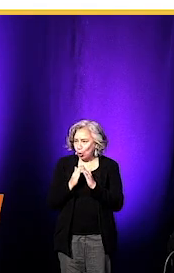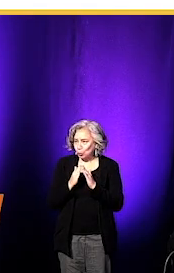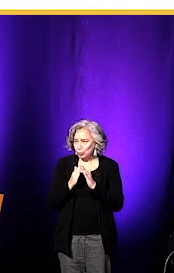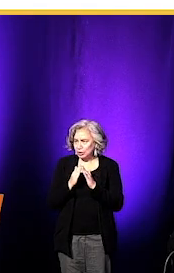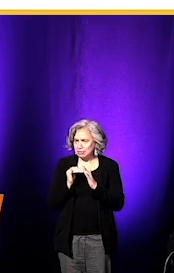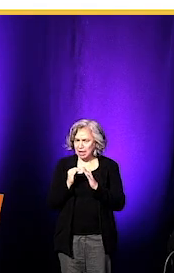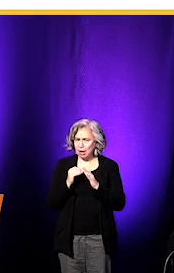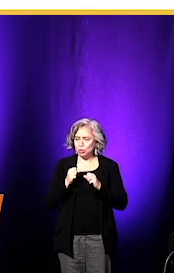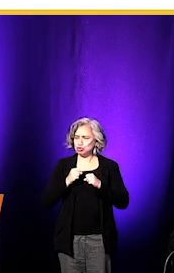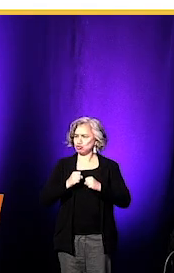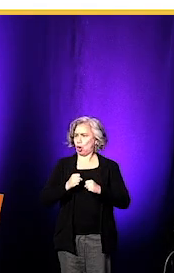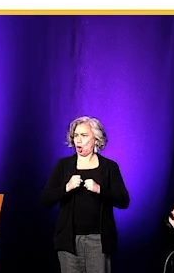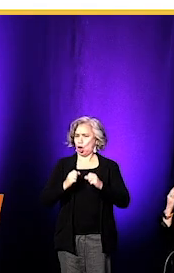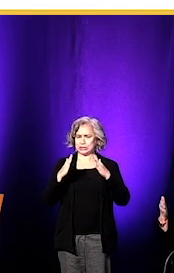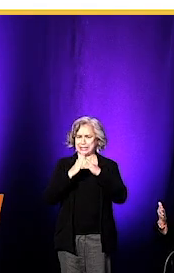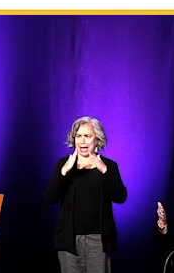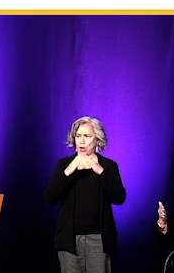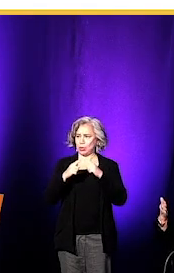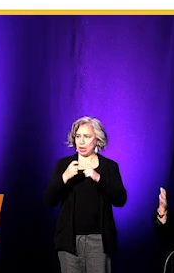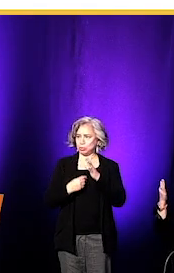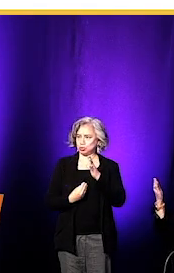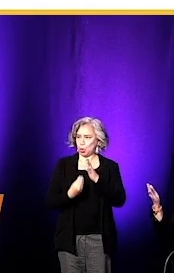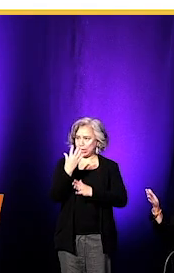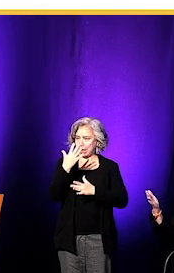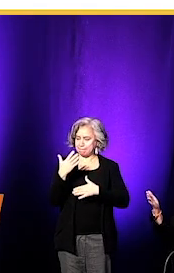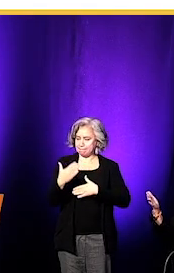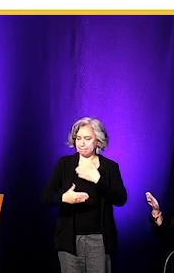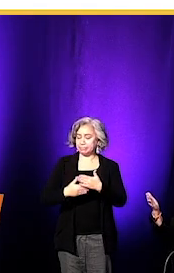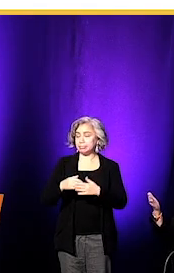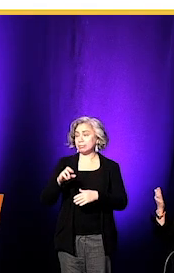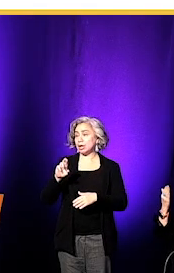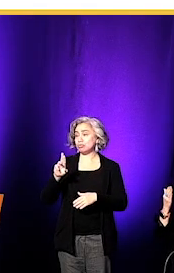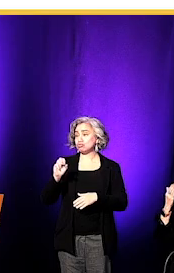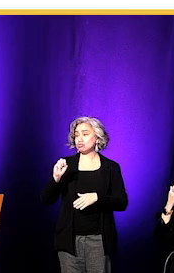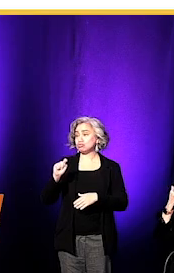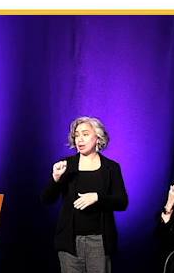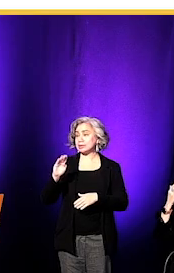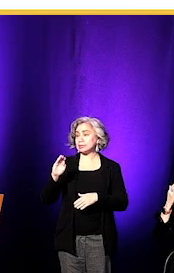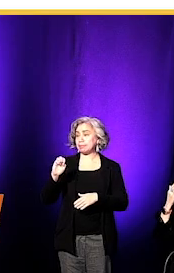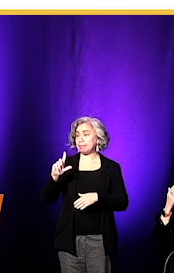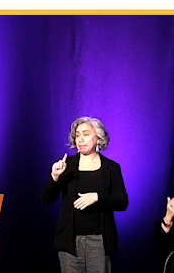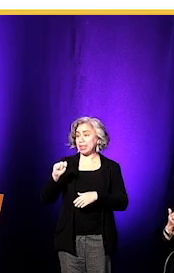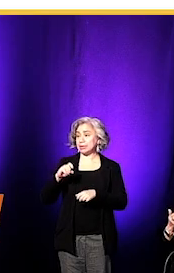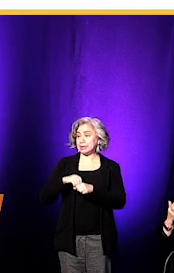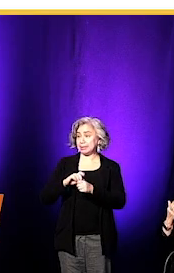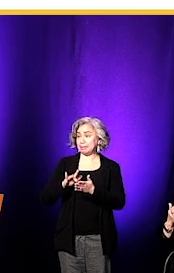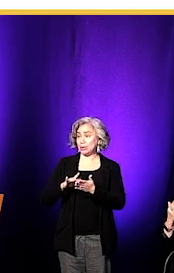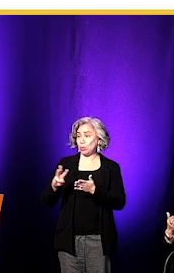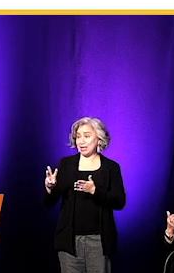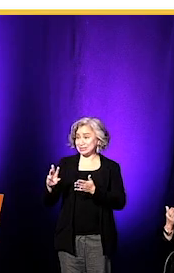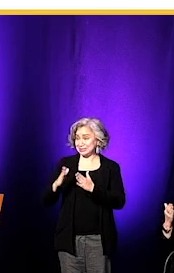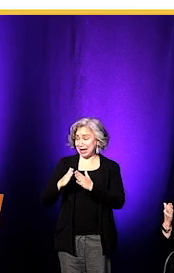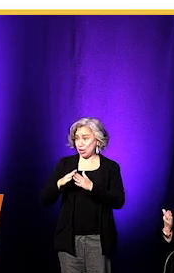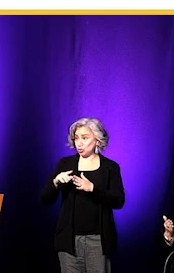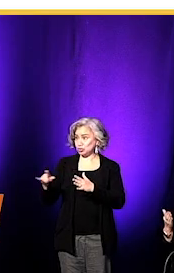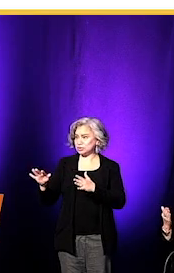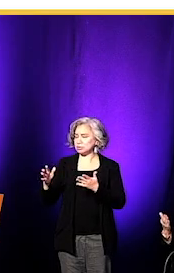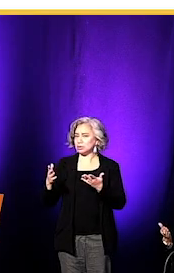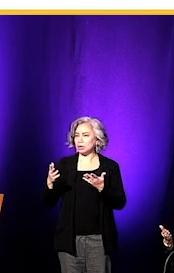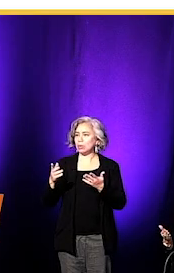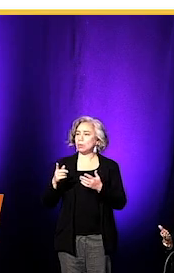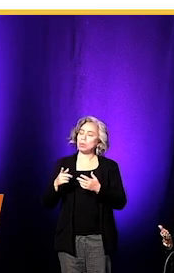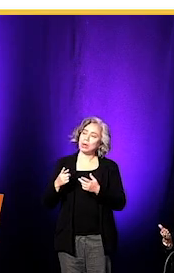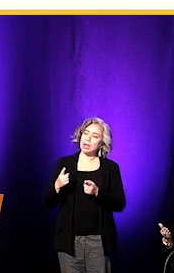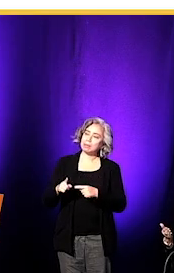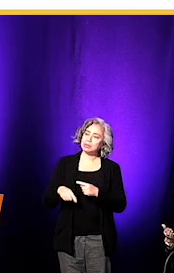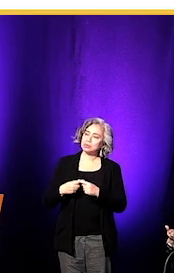up. But like the Rust Belt towns in the Midwest, nobody prepared for what happens when the mines